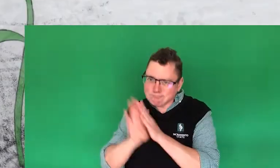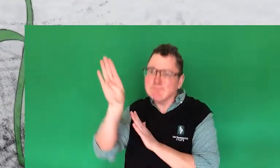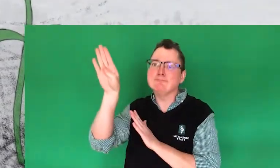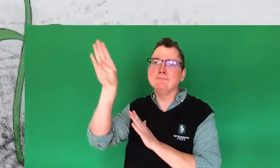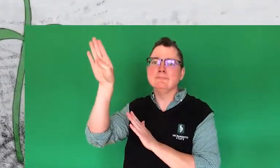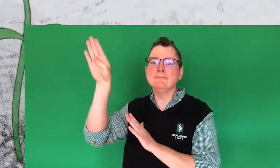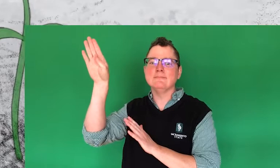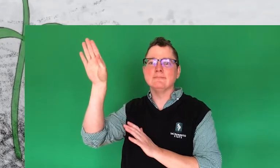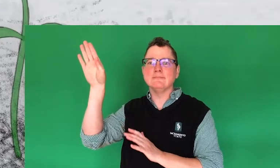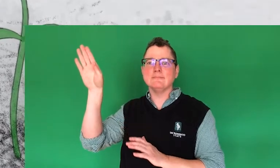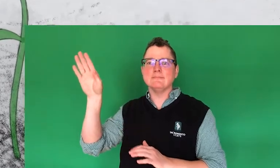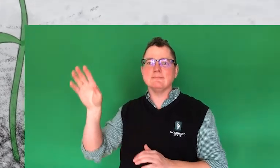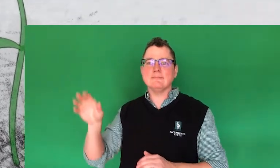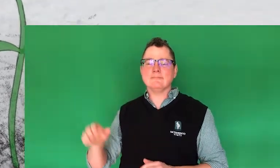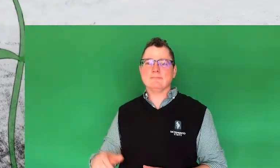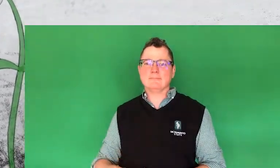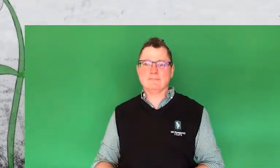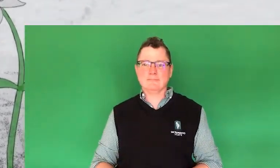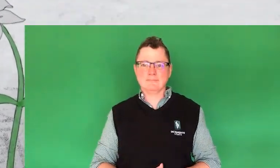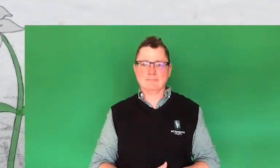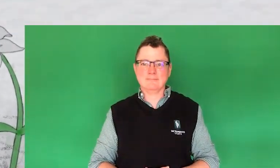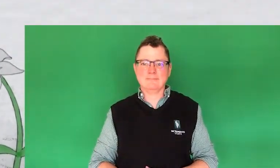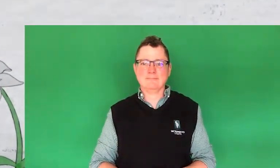a future on the rise.